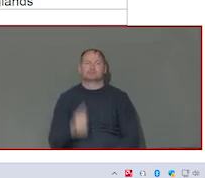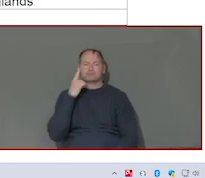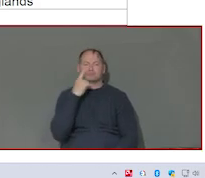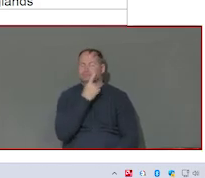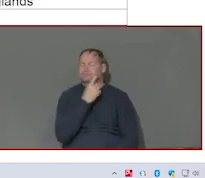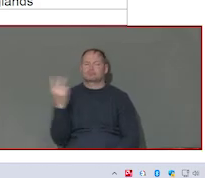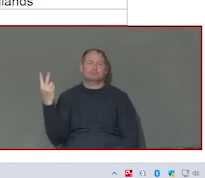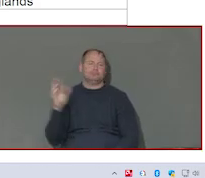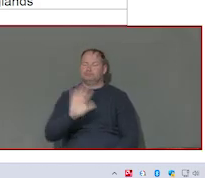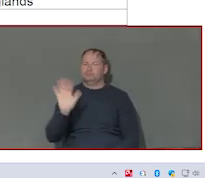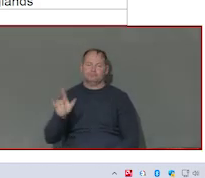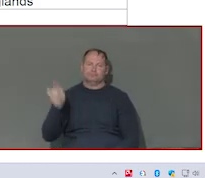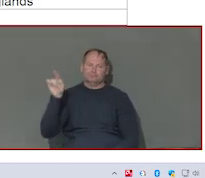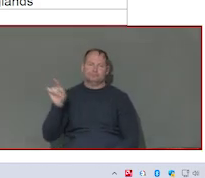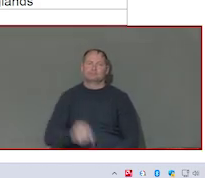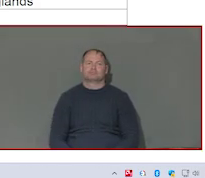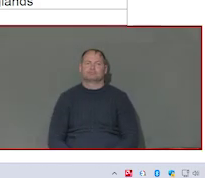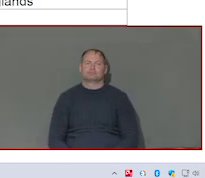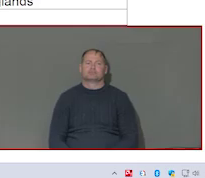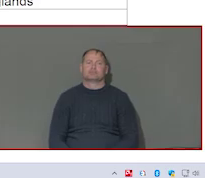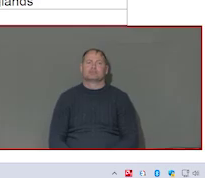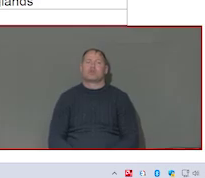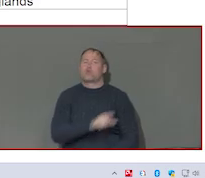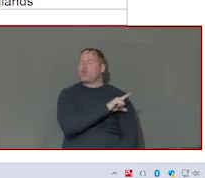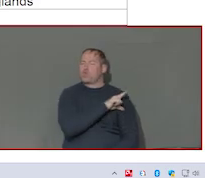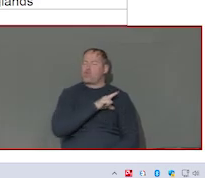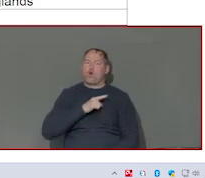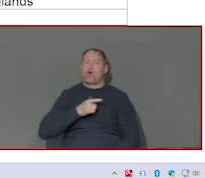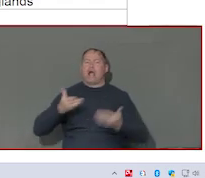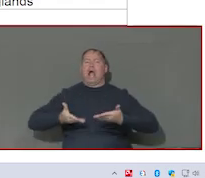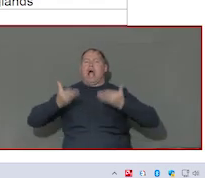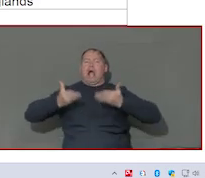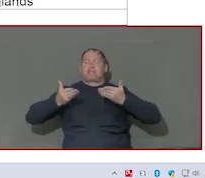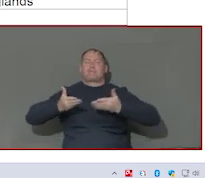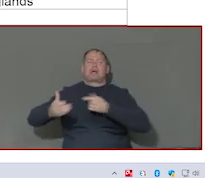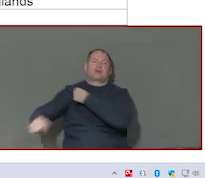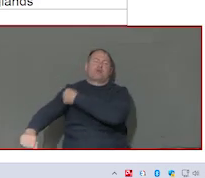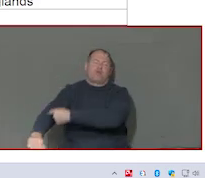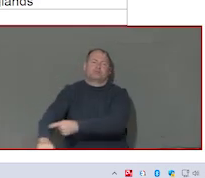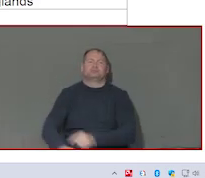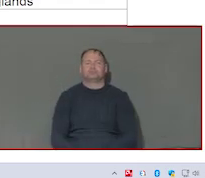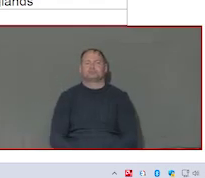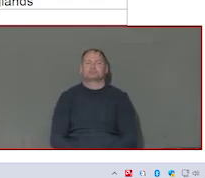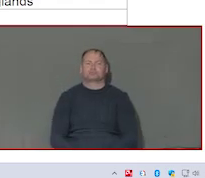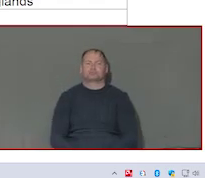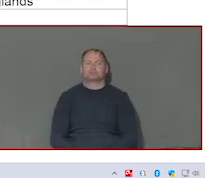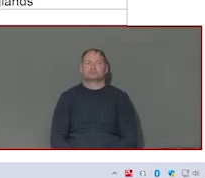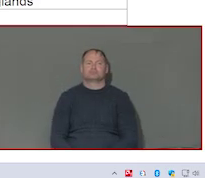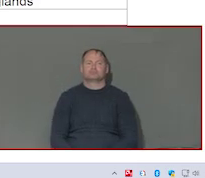2 eyes. Long upper arms, not just long arms.